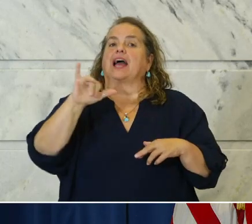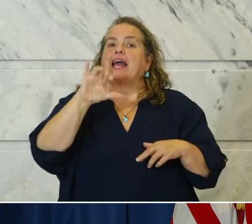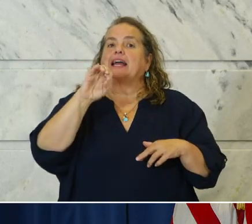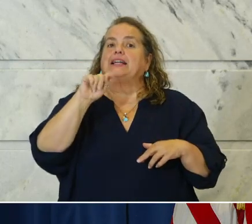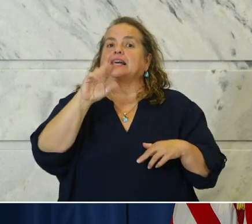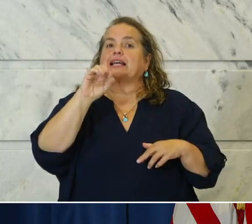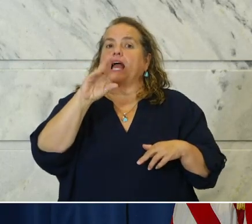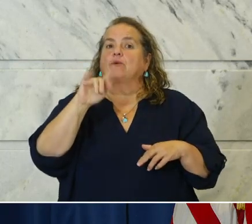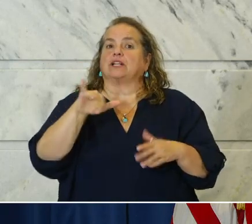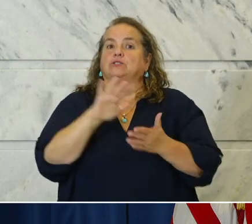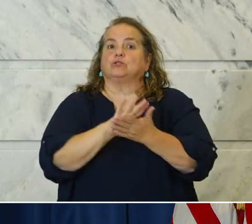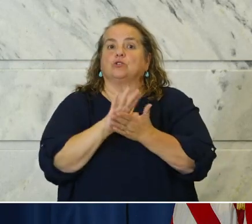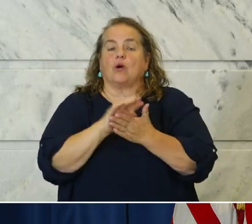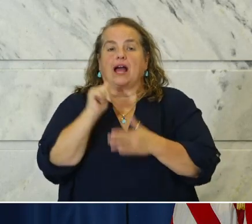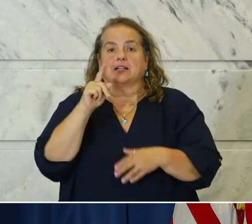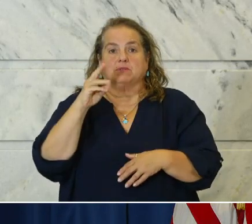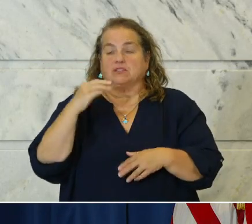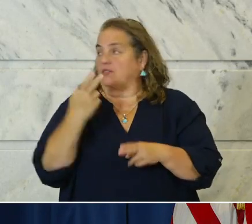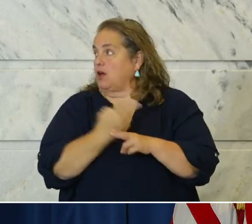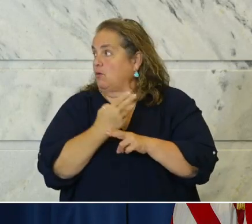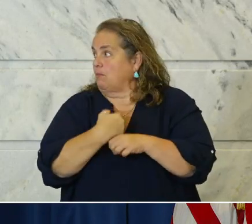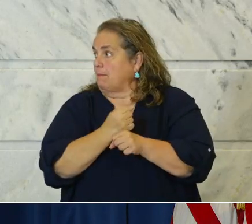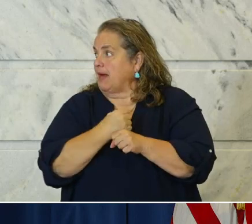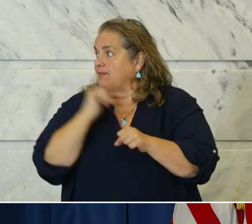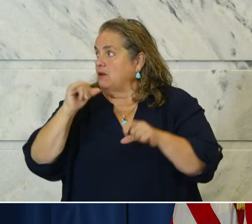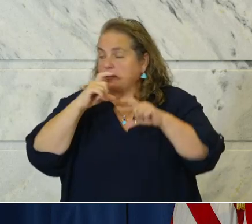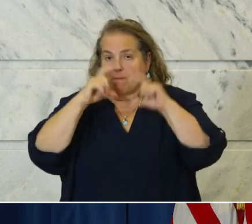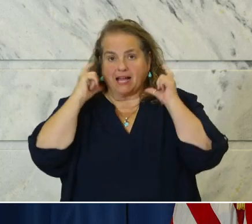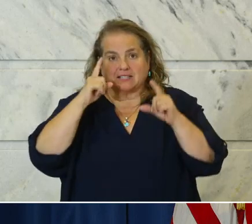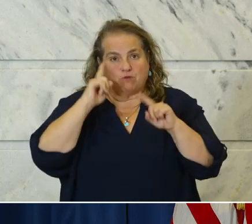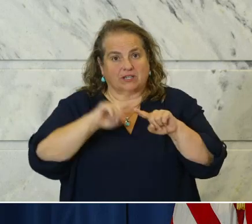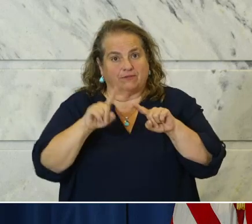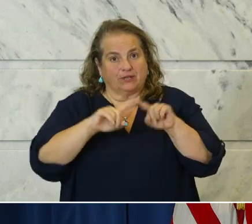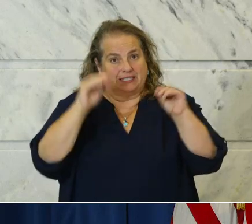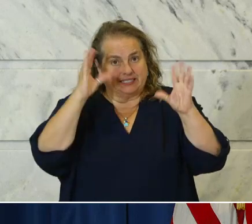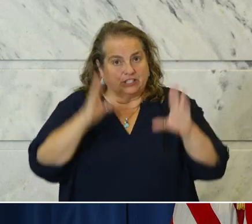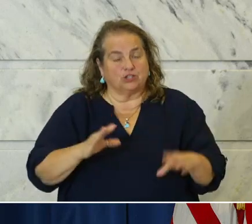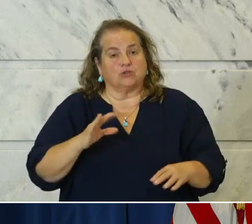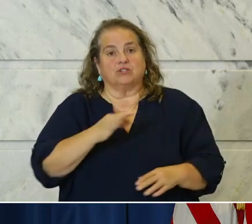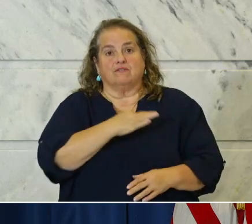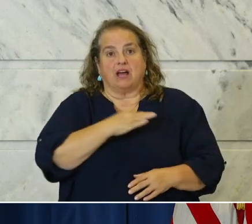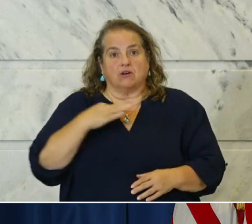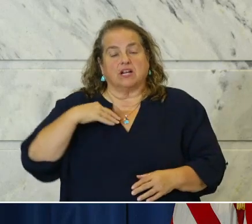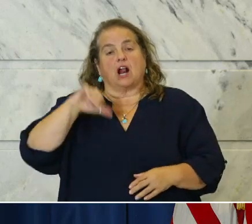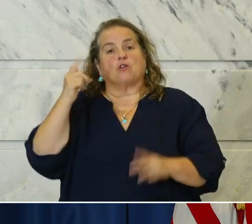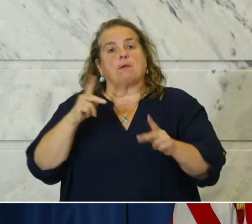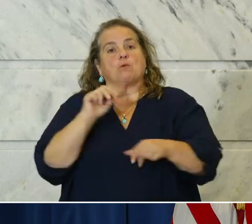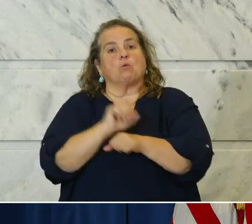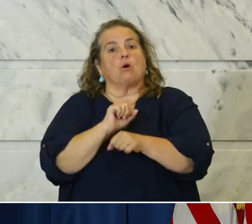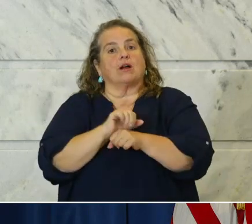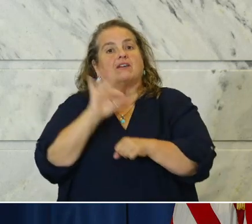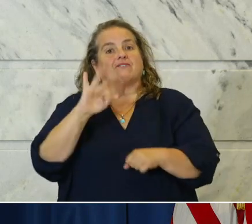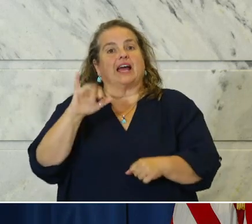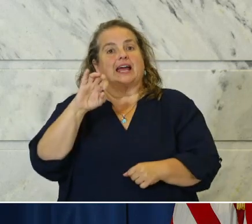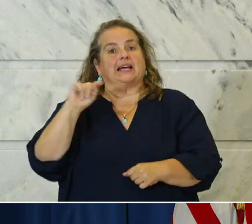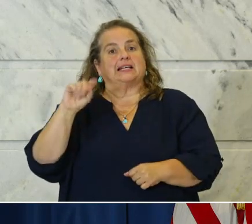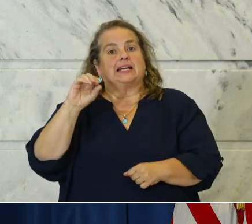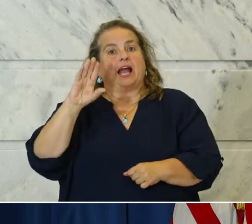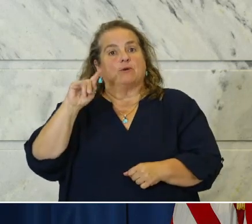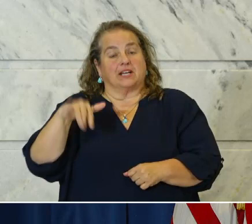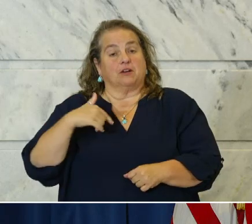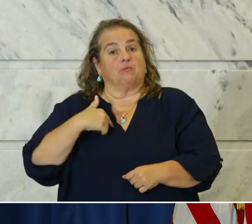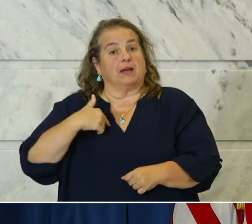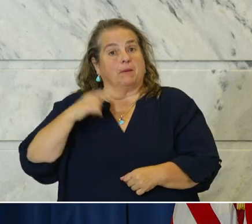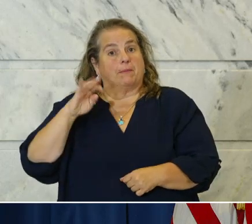these masks for various teachers, faculty, and others that work in Fayette County. Me being a Fayette